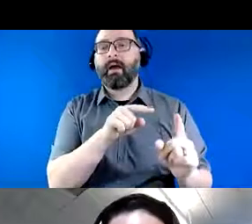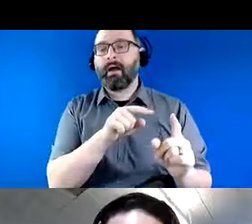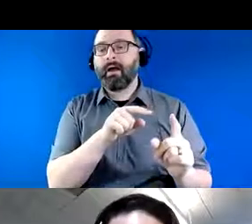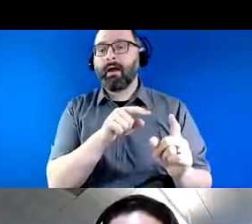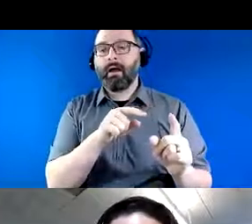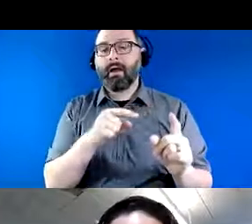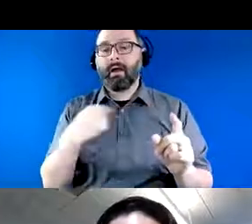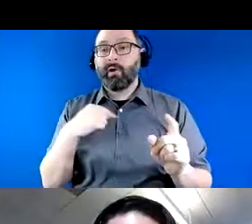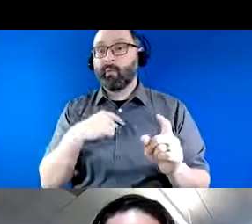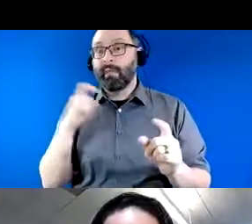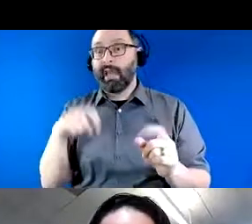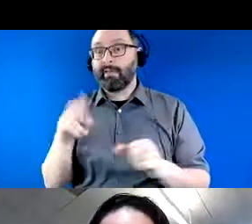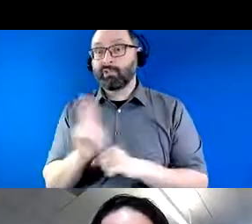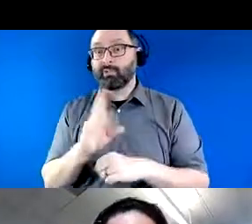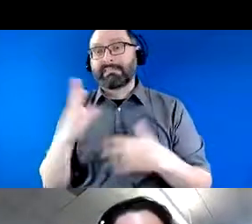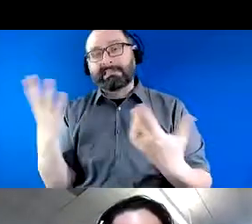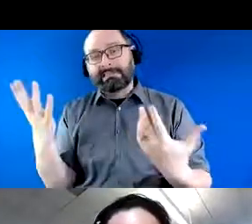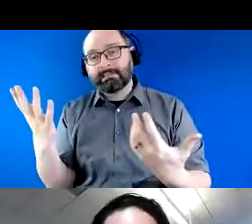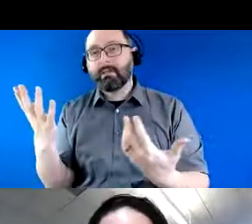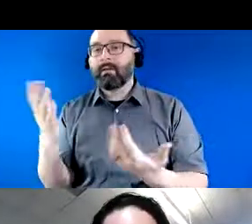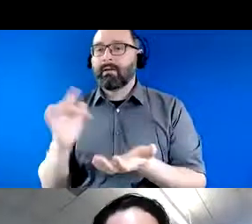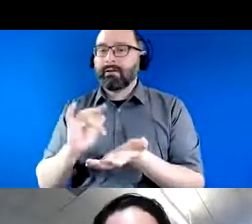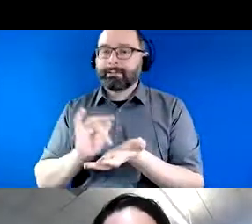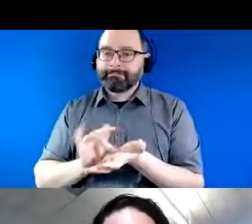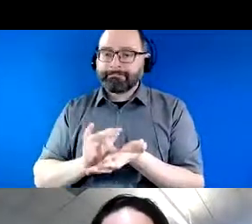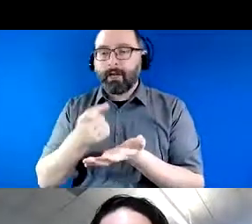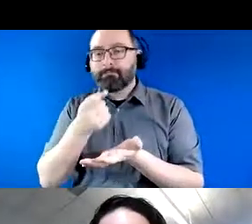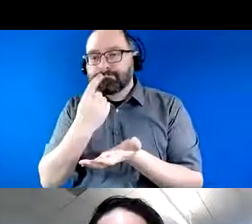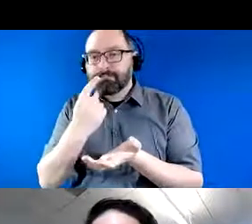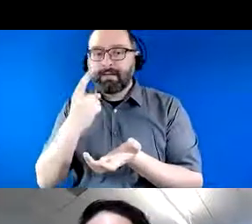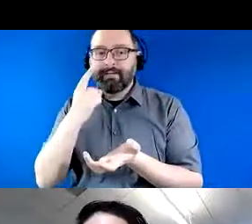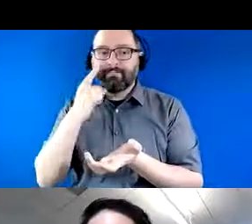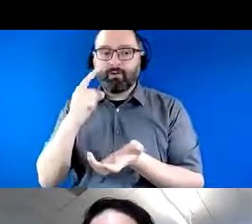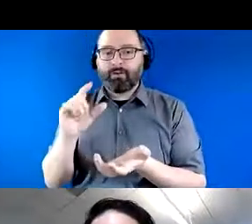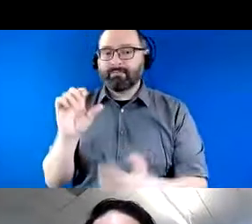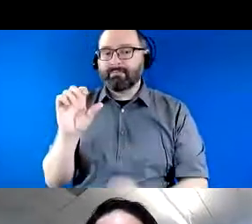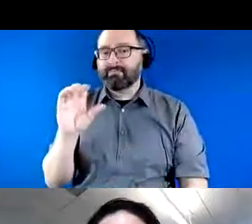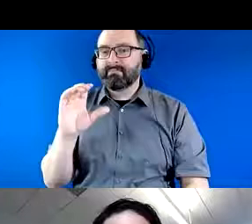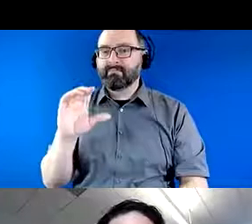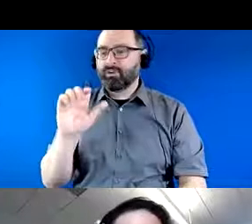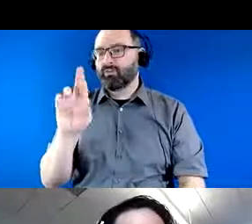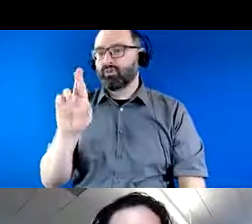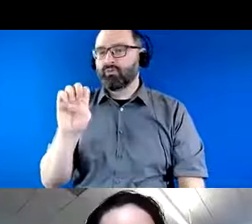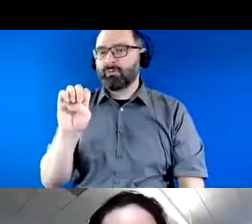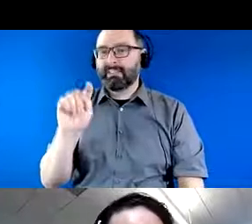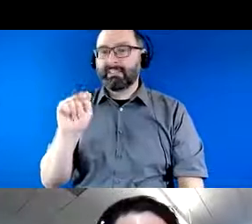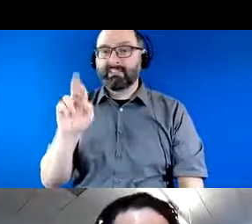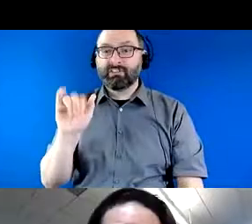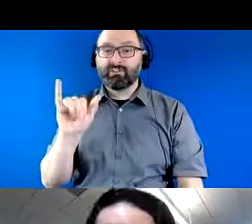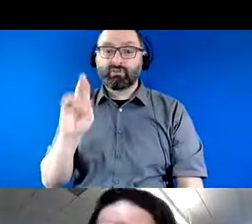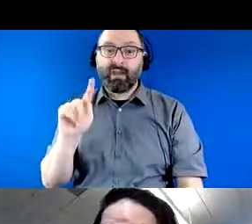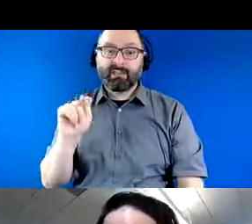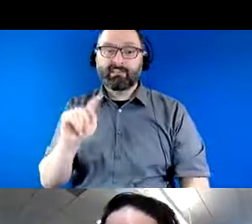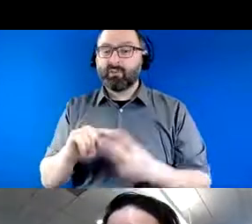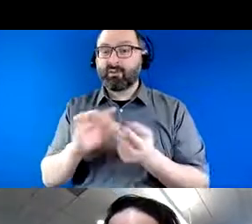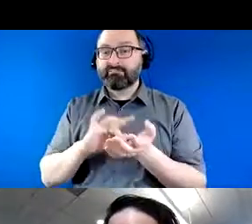don't like to use, which is chemical restraint medications to sedate. No one likes to see that picture, but unfortunately,